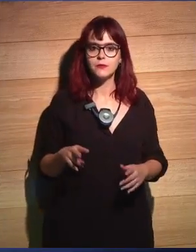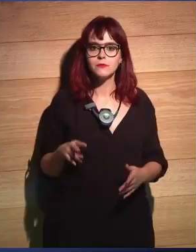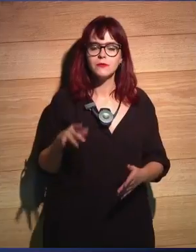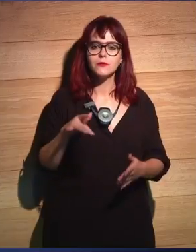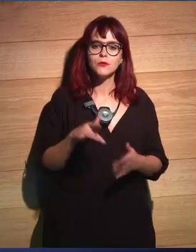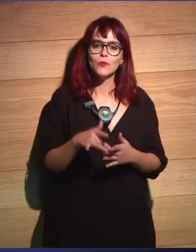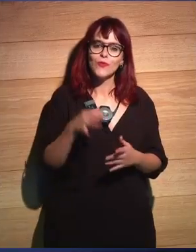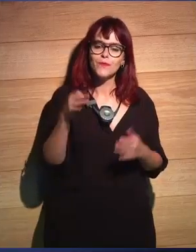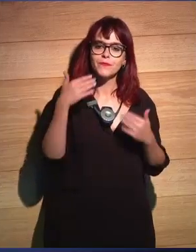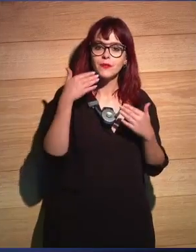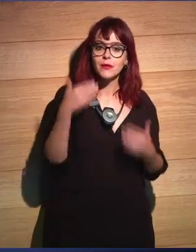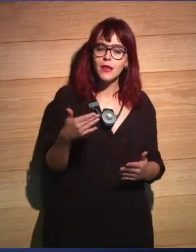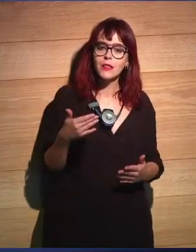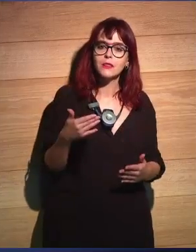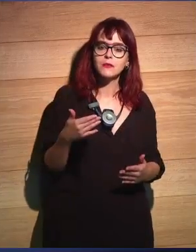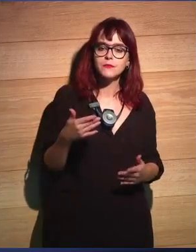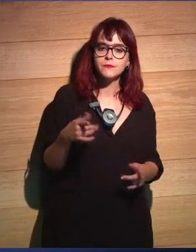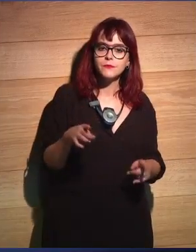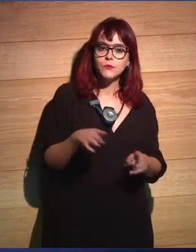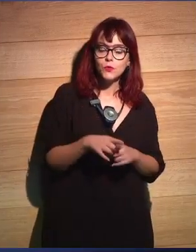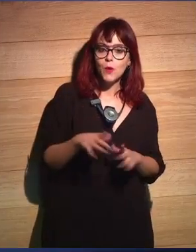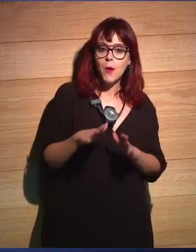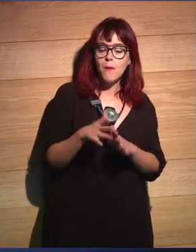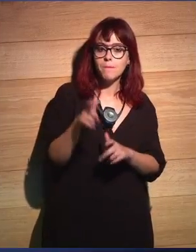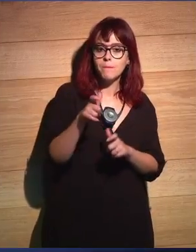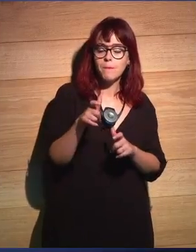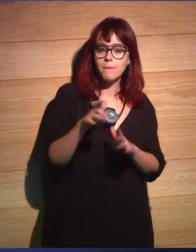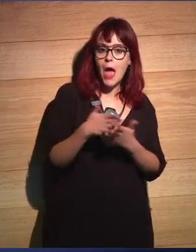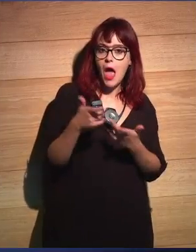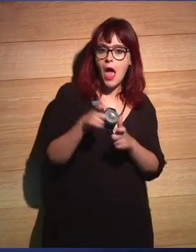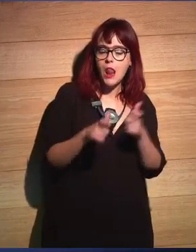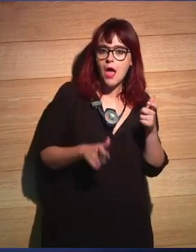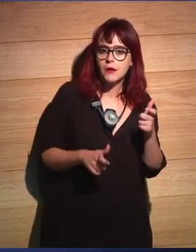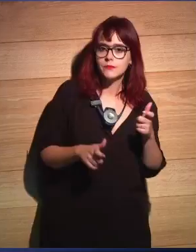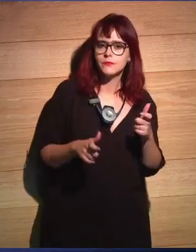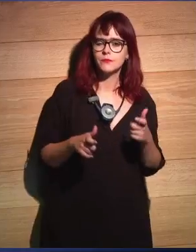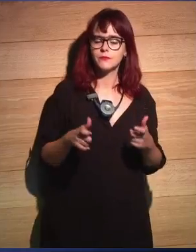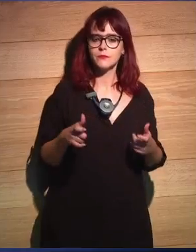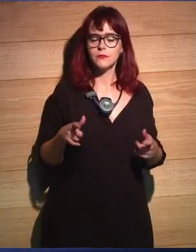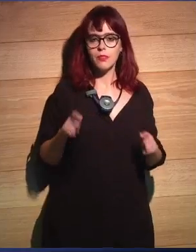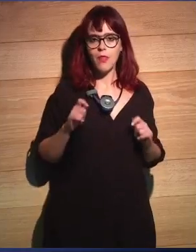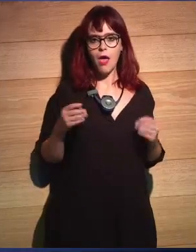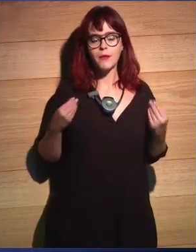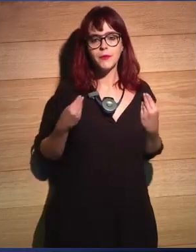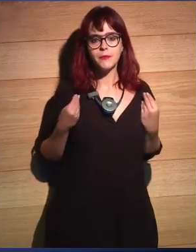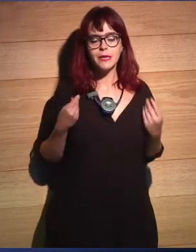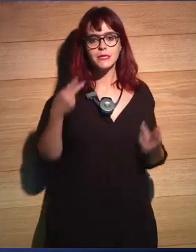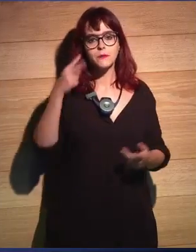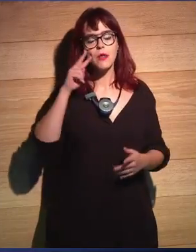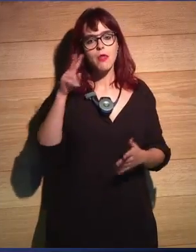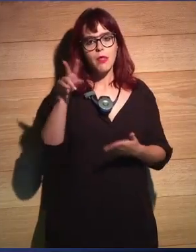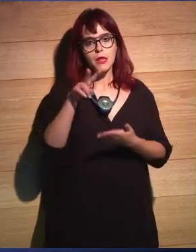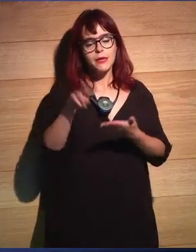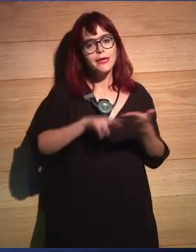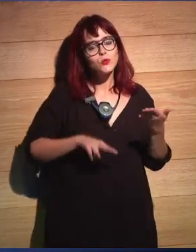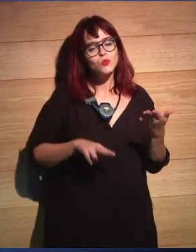have never had, and through the words I can really feel